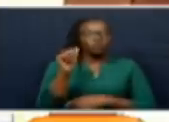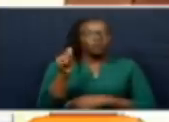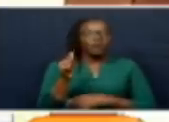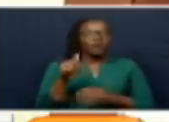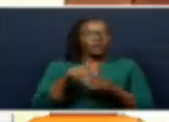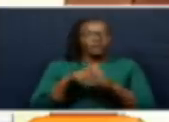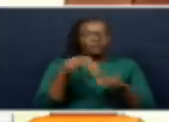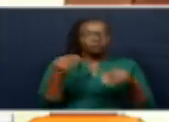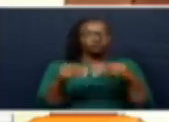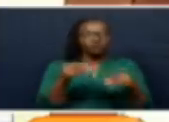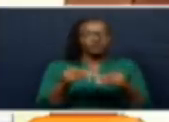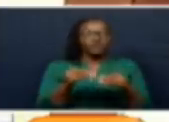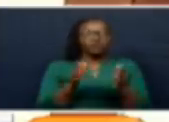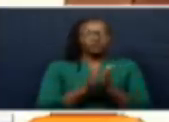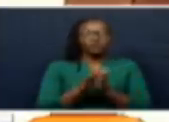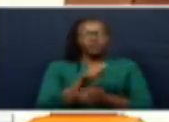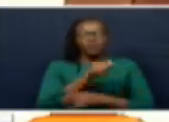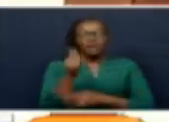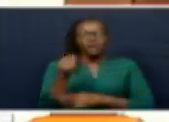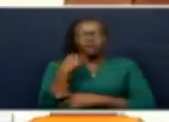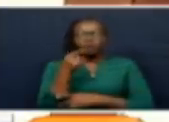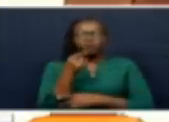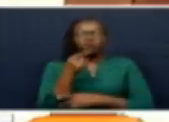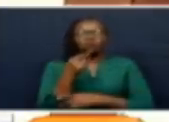so many who have been left outside. Yes.